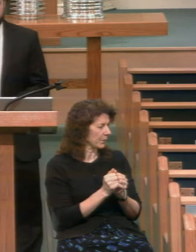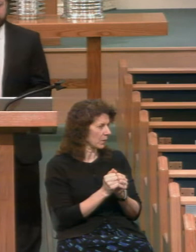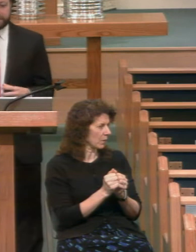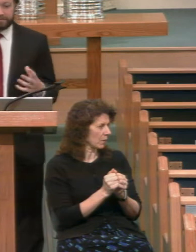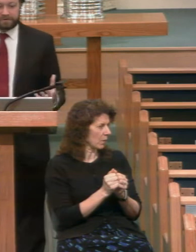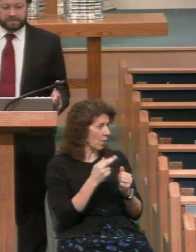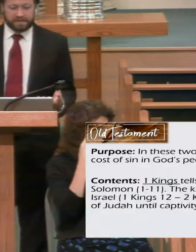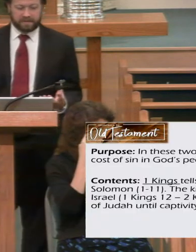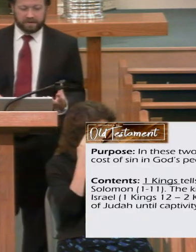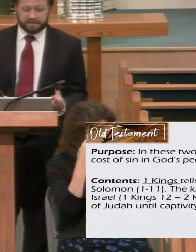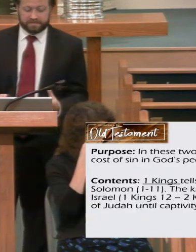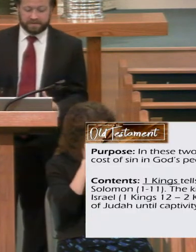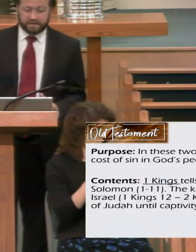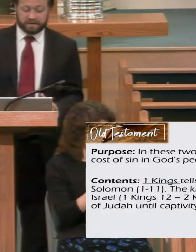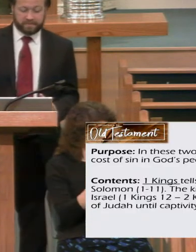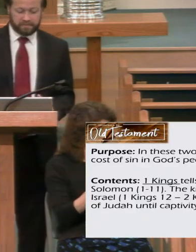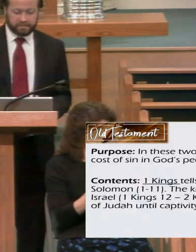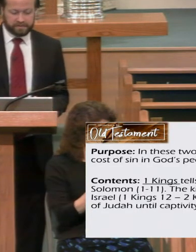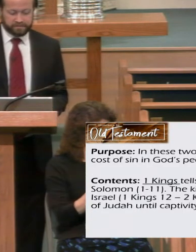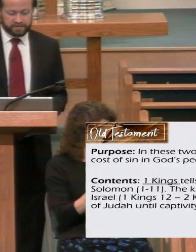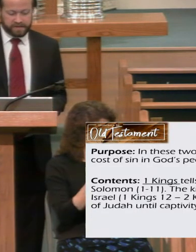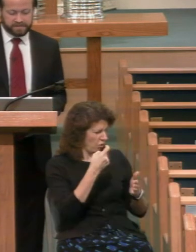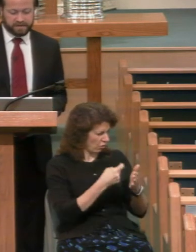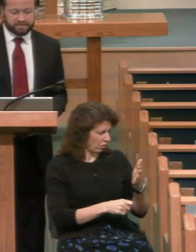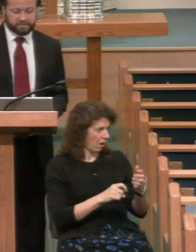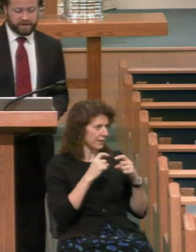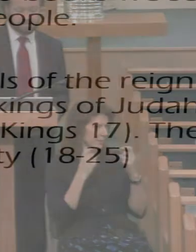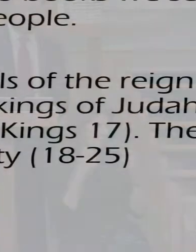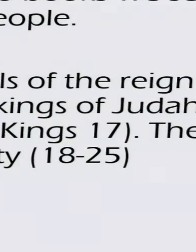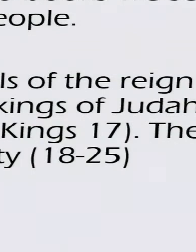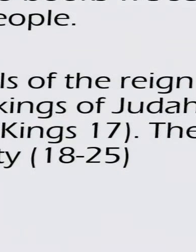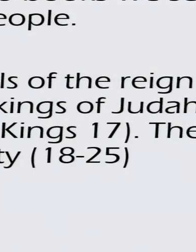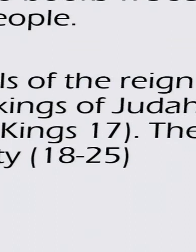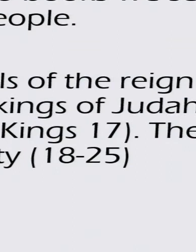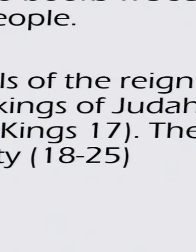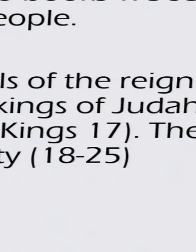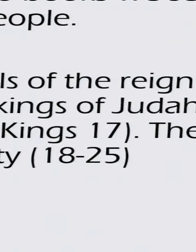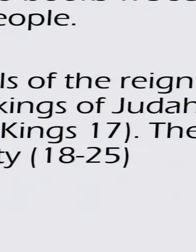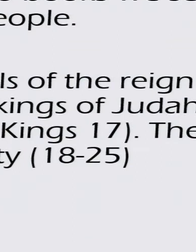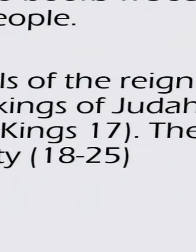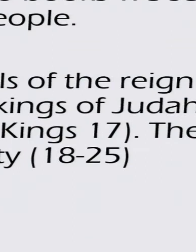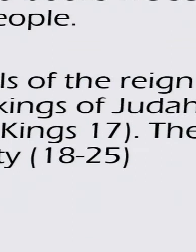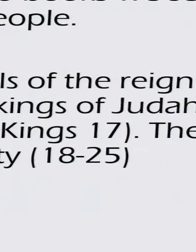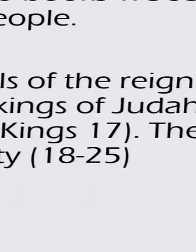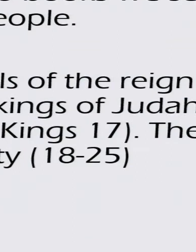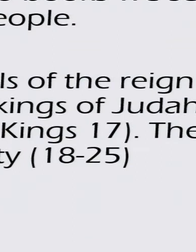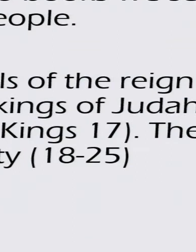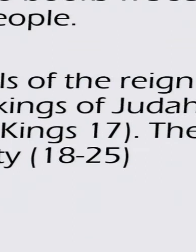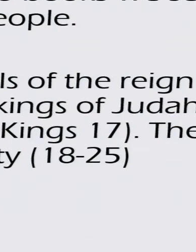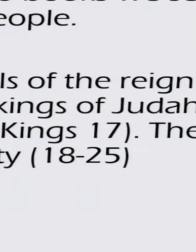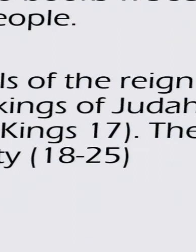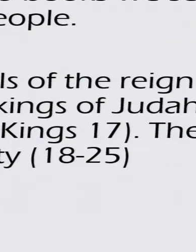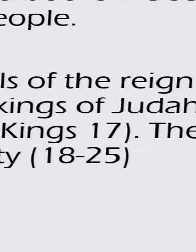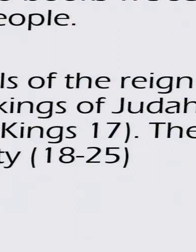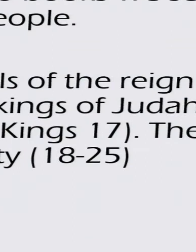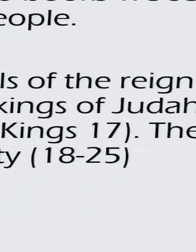Purpose. In these two books, we see the cost of sin in God's people. First Kings tells of the reign of Solomon and the kings of Judah and Israel. And we